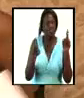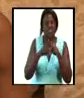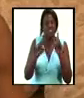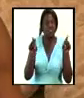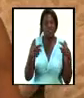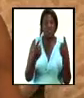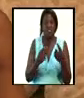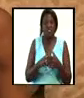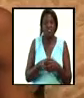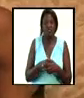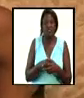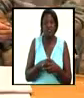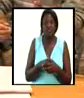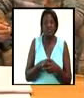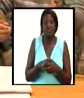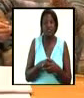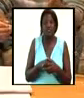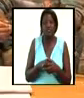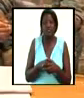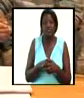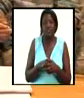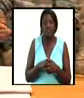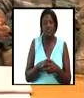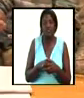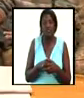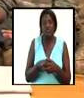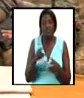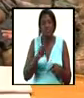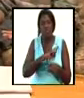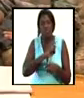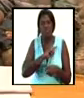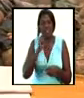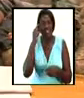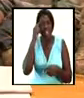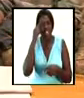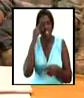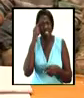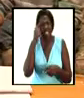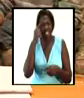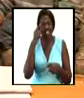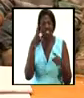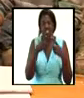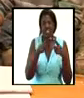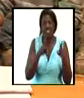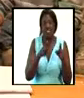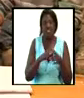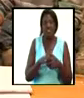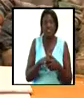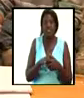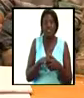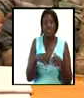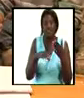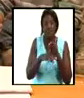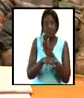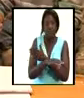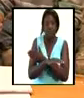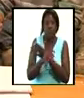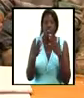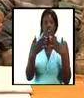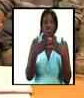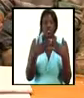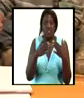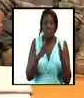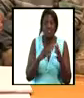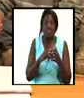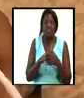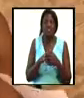thing. I see. Now, why did I always assume that there are two different punctuation marks? As I said before, we will start with the